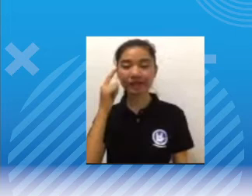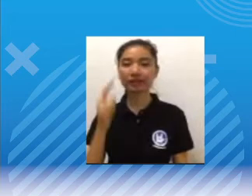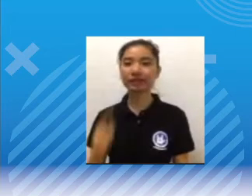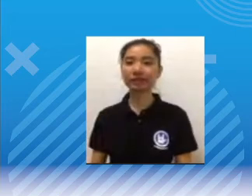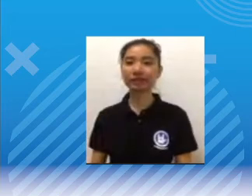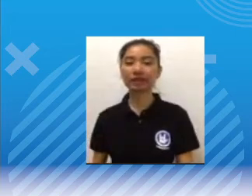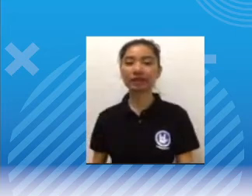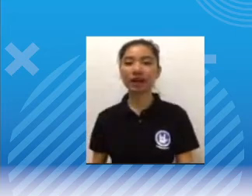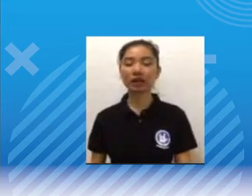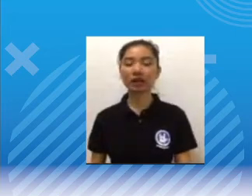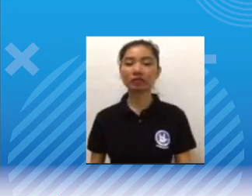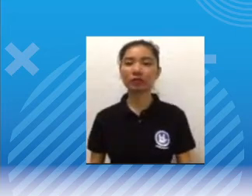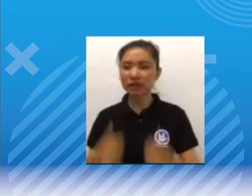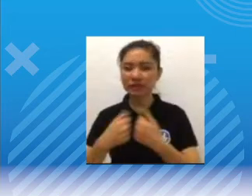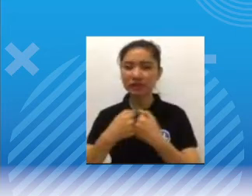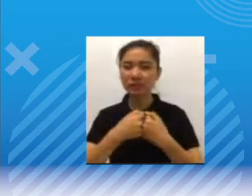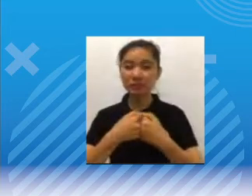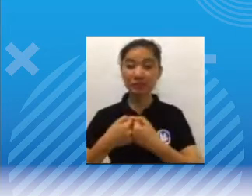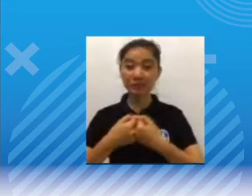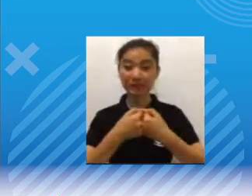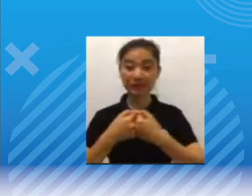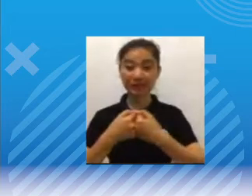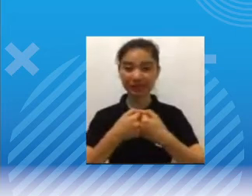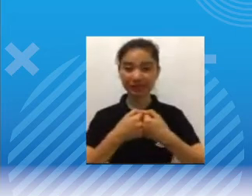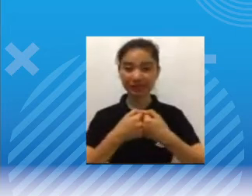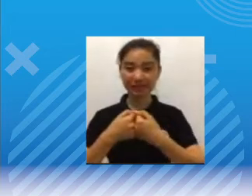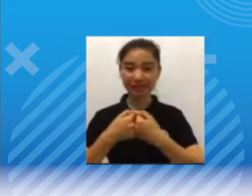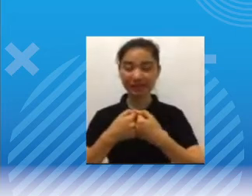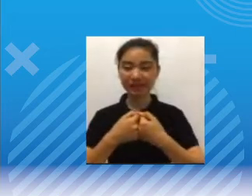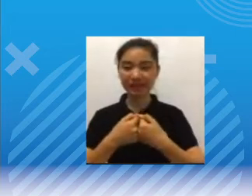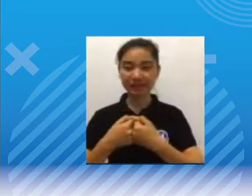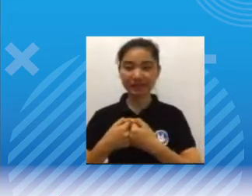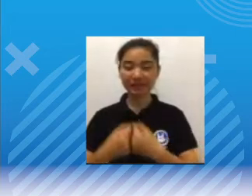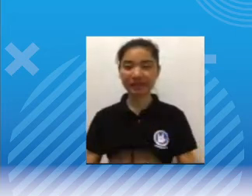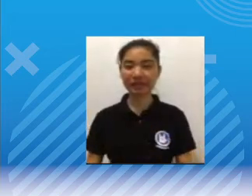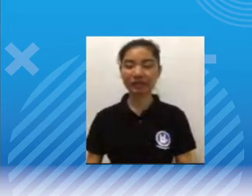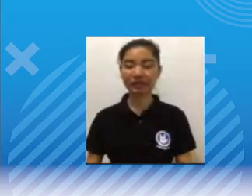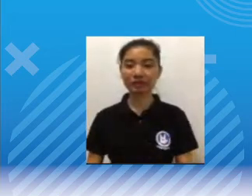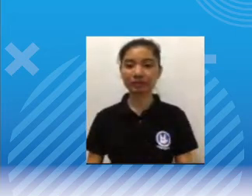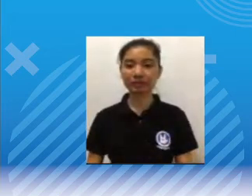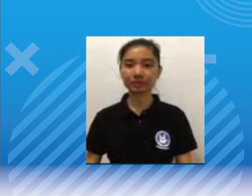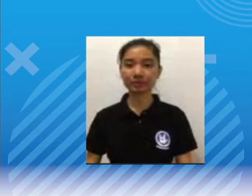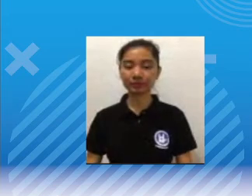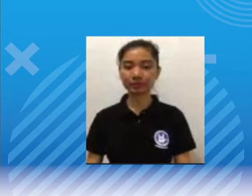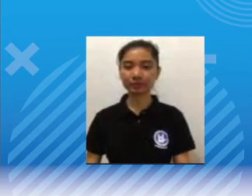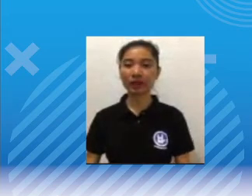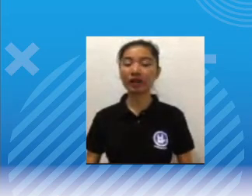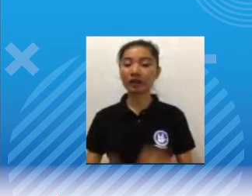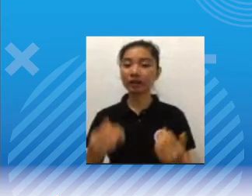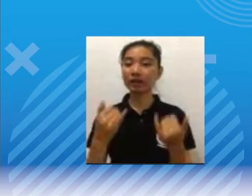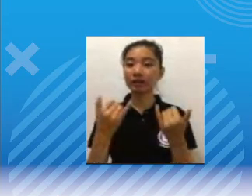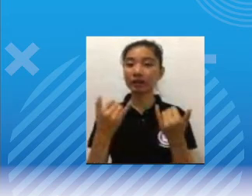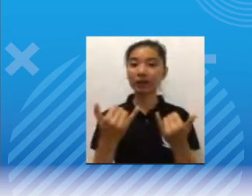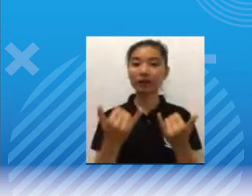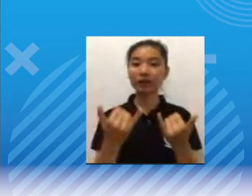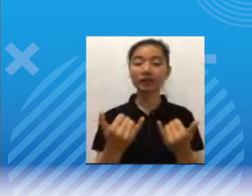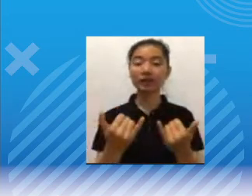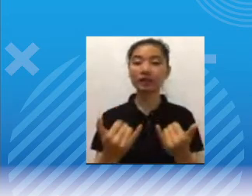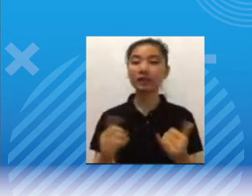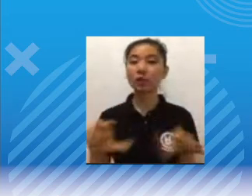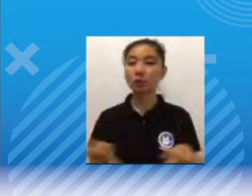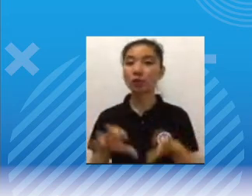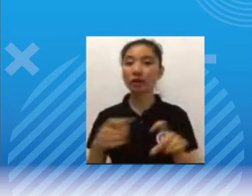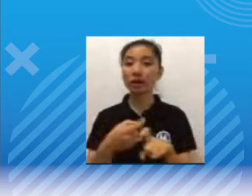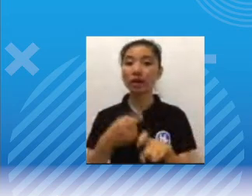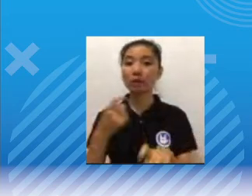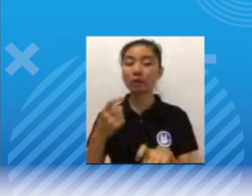pinakakalaban natin na I just kind of want to revisit and highlight, yun nga yung nababanggit ninyo, yung work from home setup,